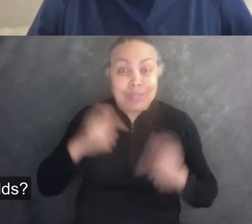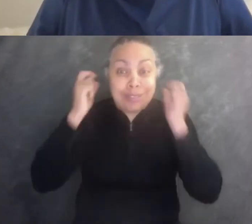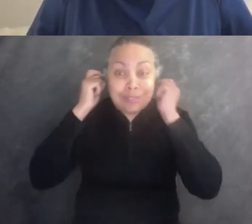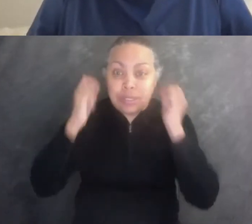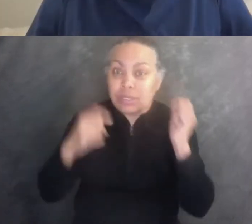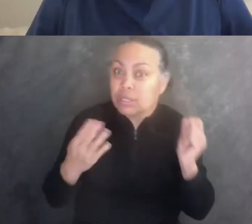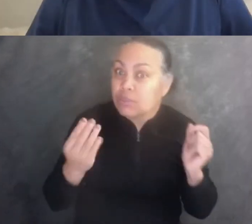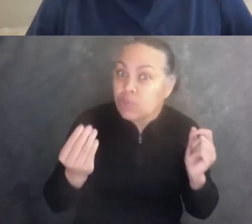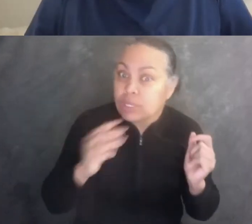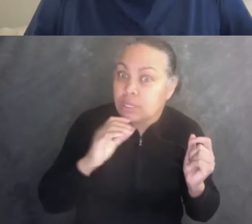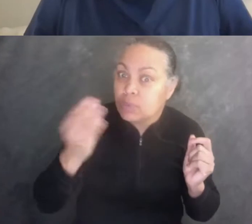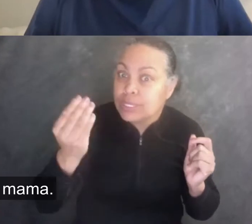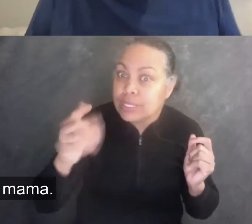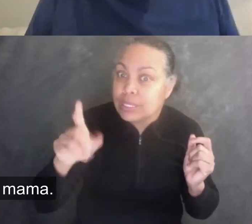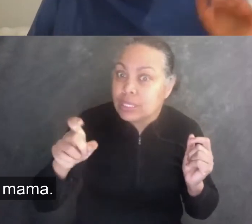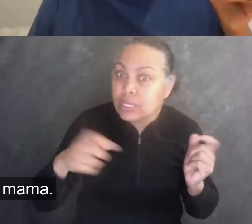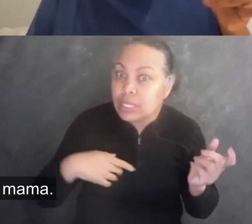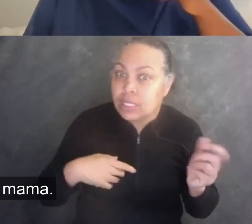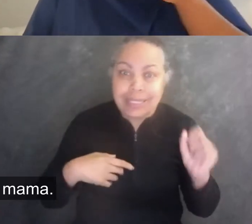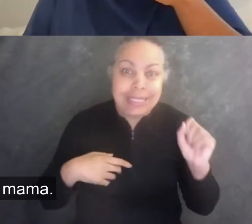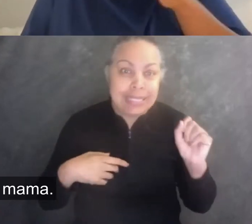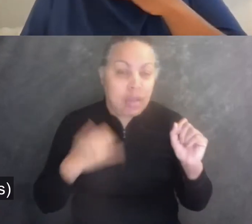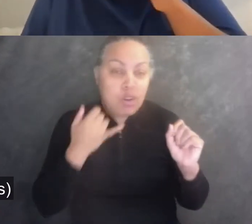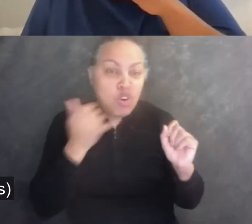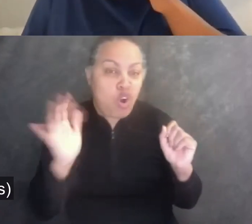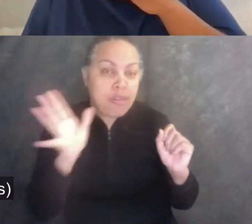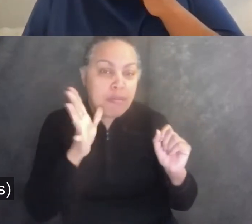14-year-olds? You can call their mama.